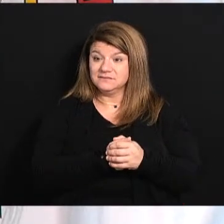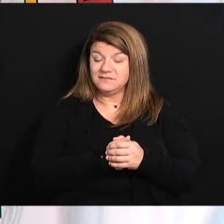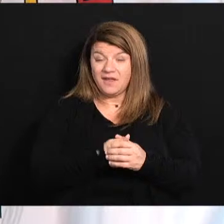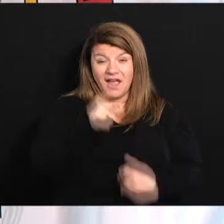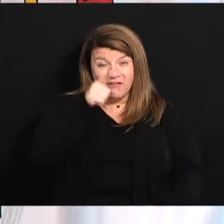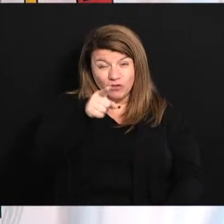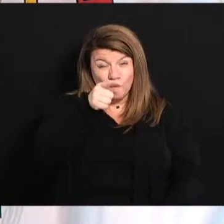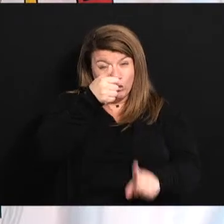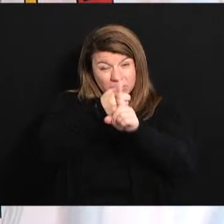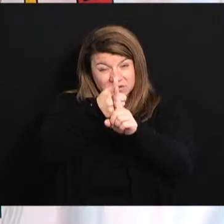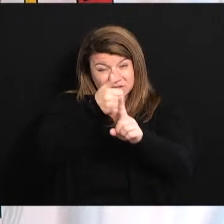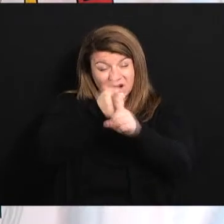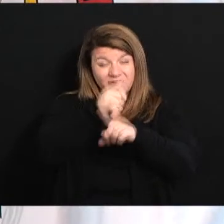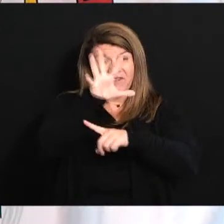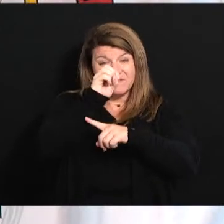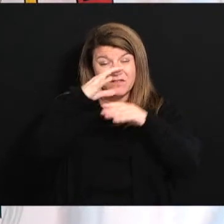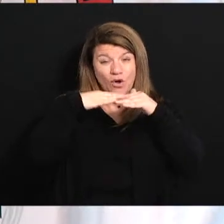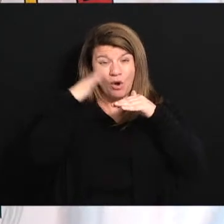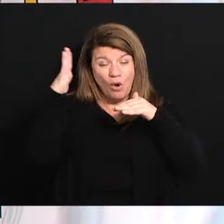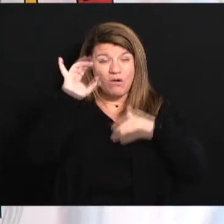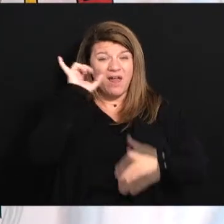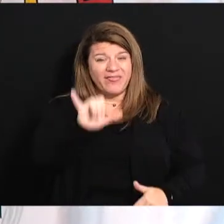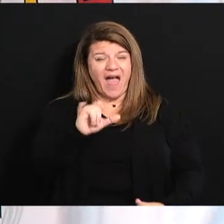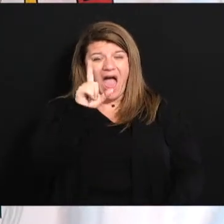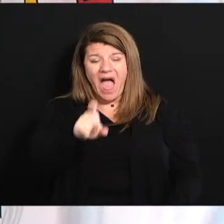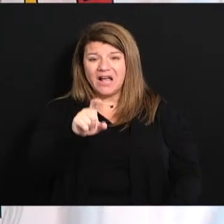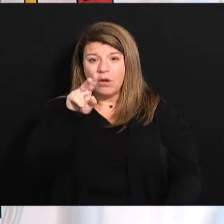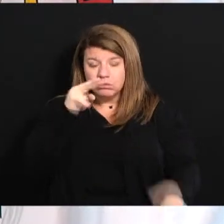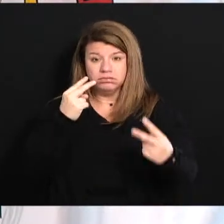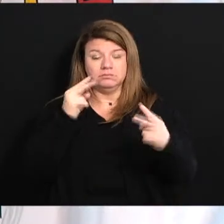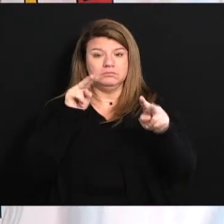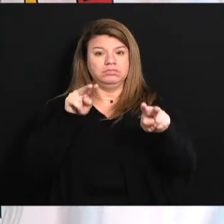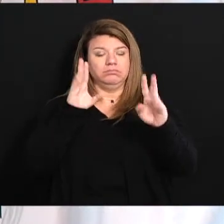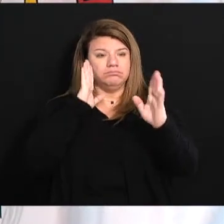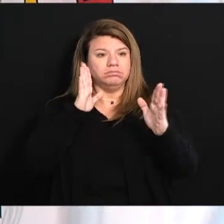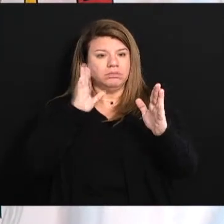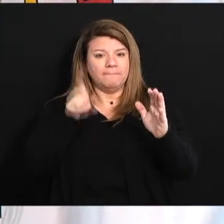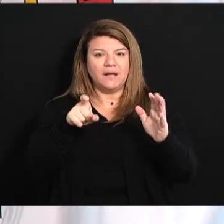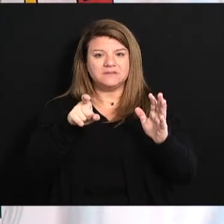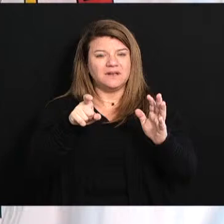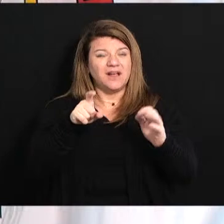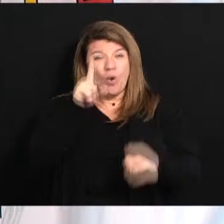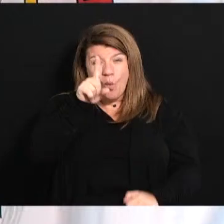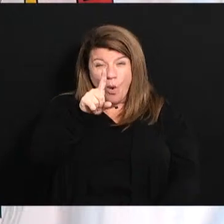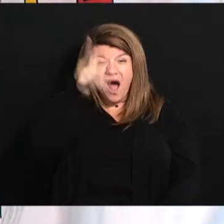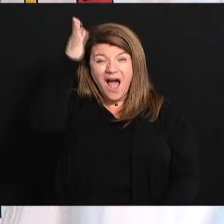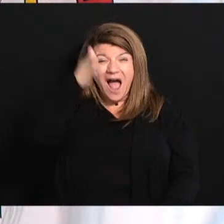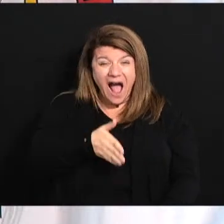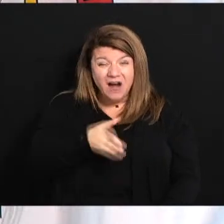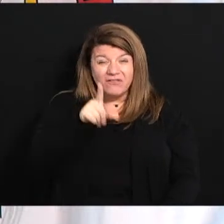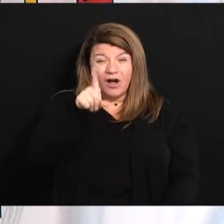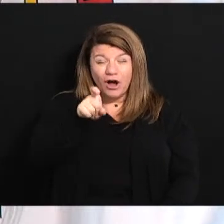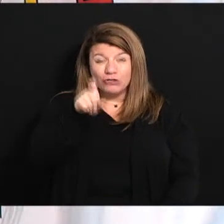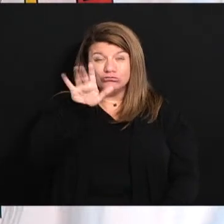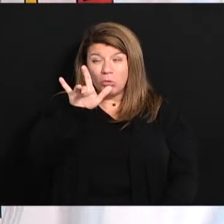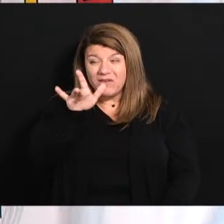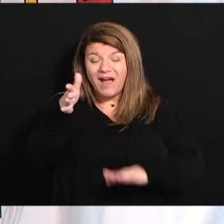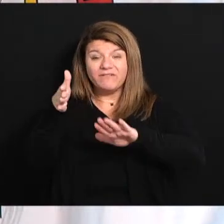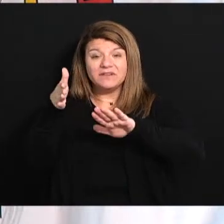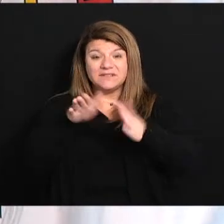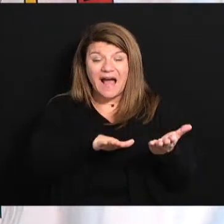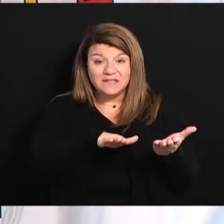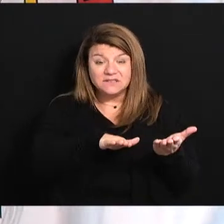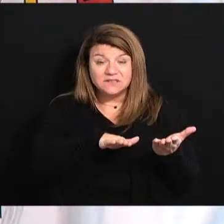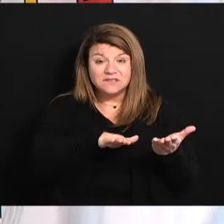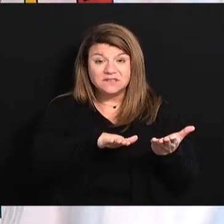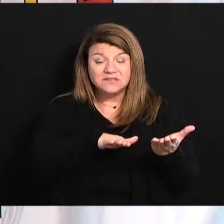and older, that's got to get your attention. 1 out of every 125 have died in